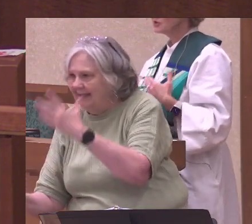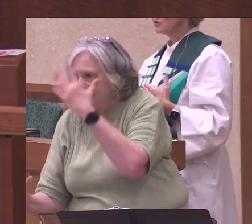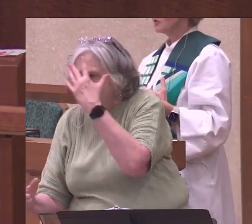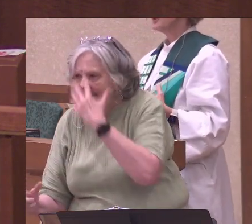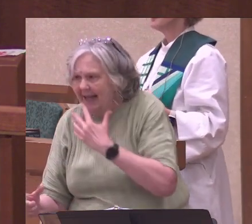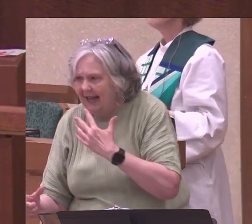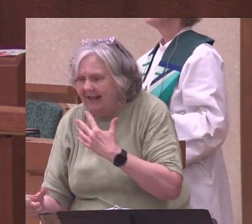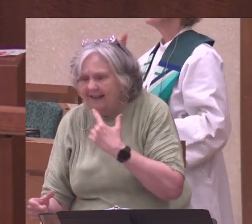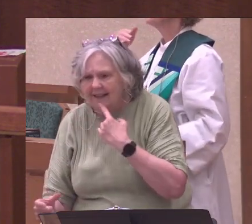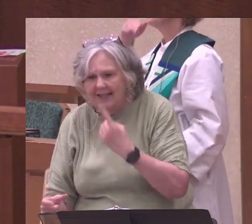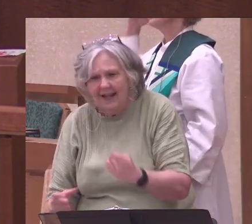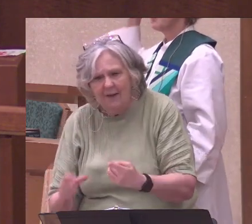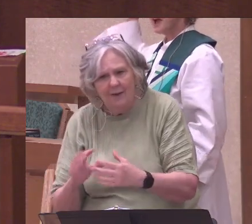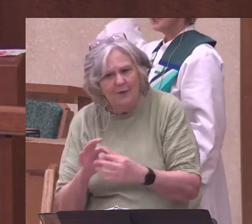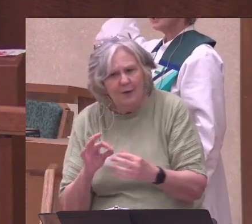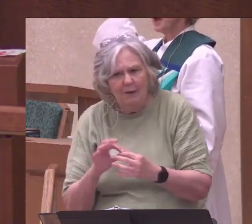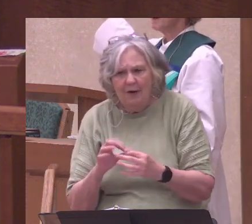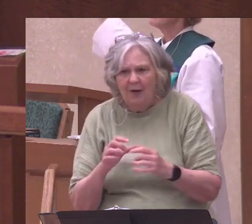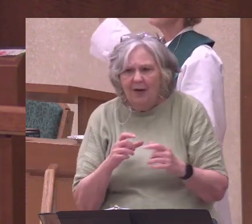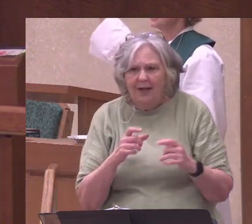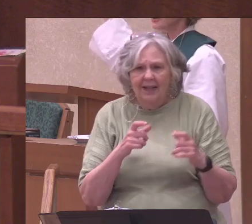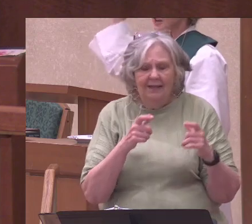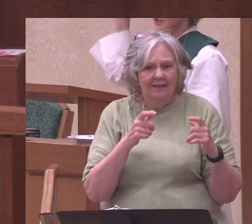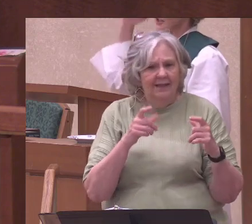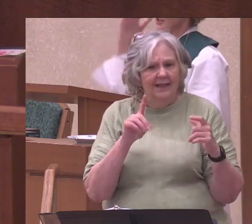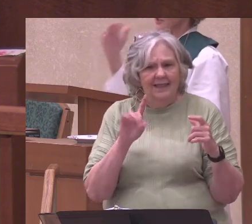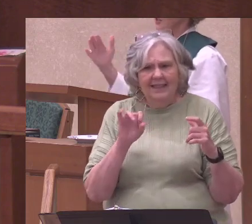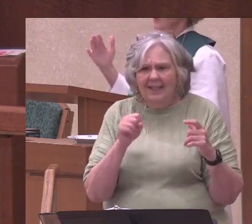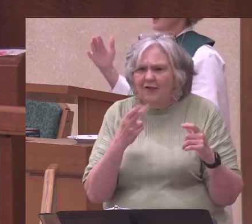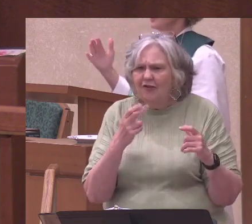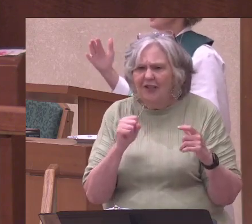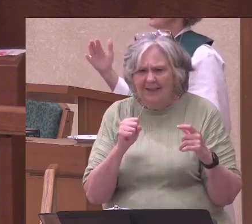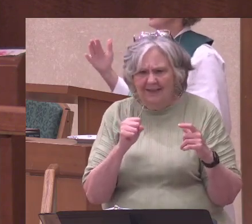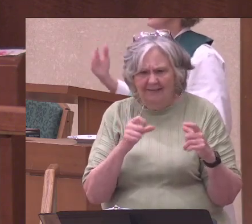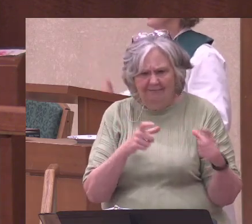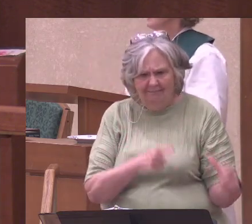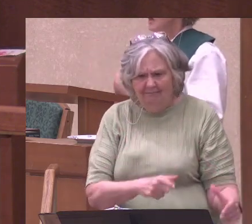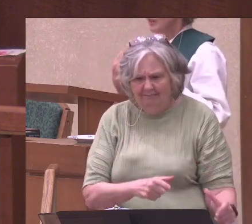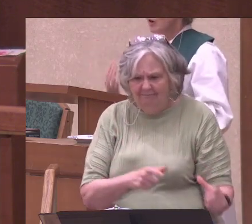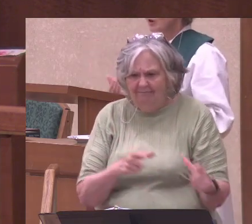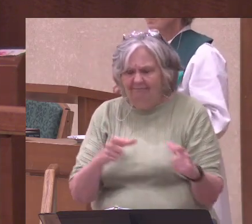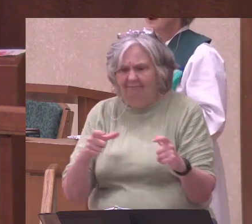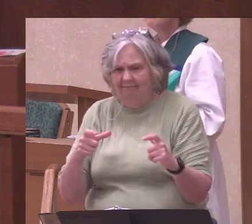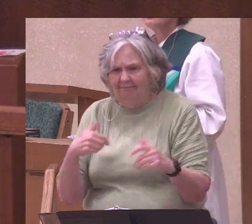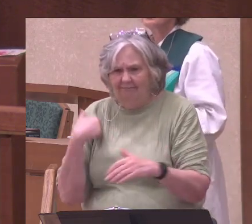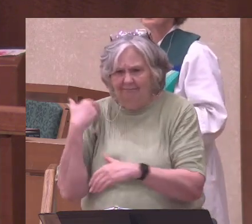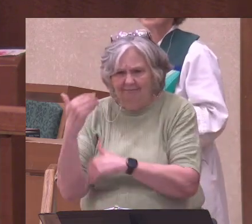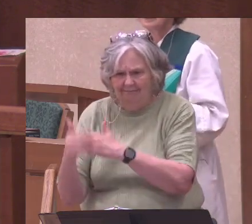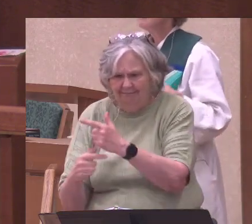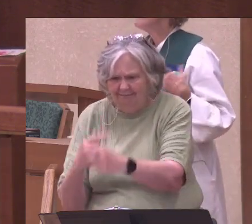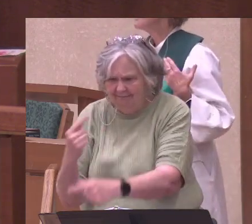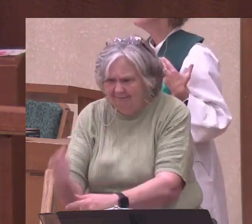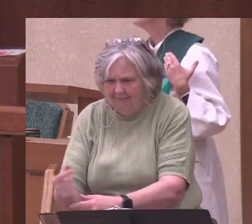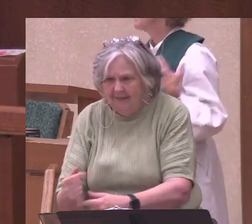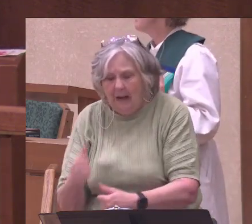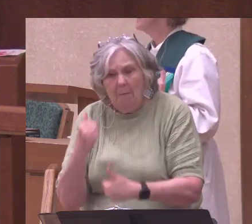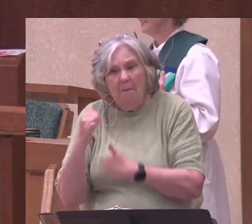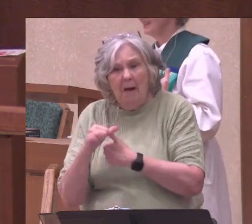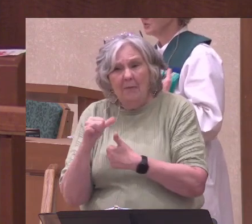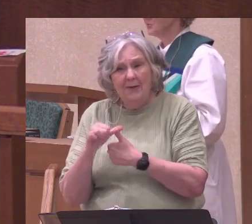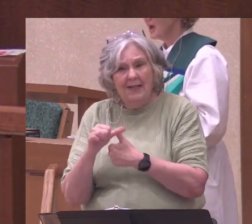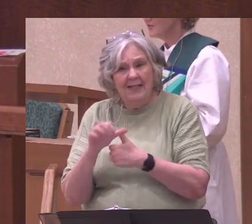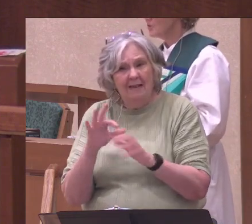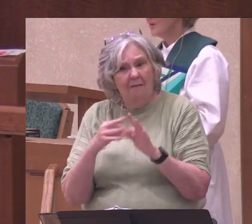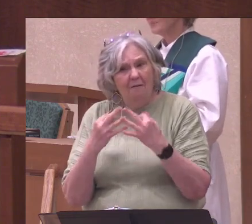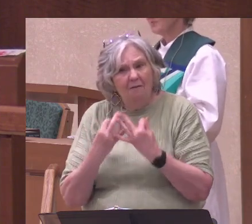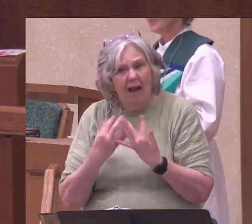the story of dishes that were passed down from generation to generation. They hold memories of family